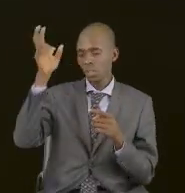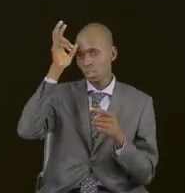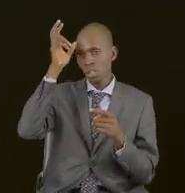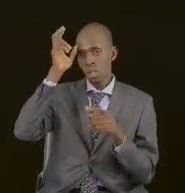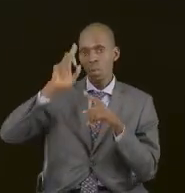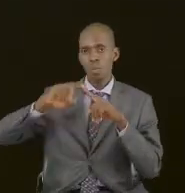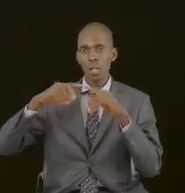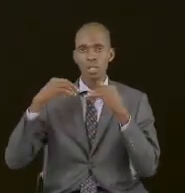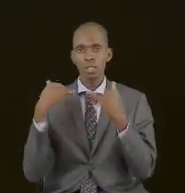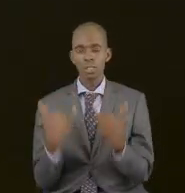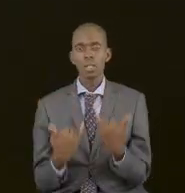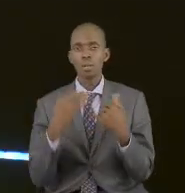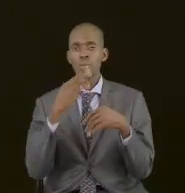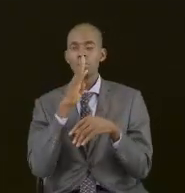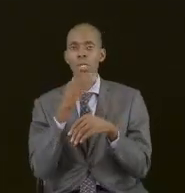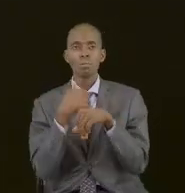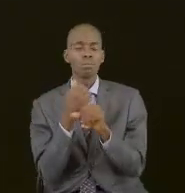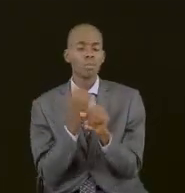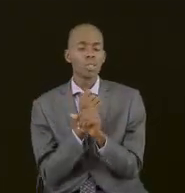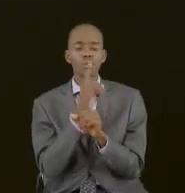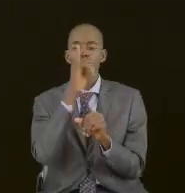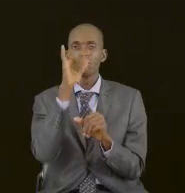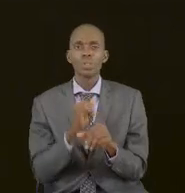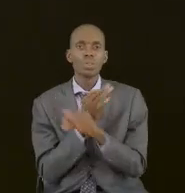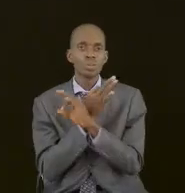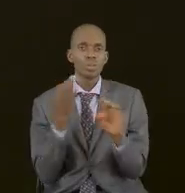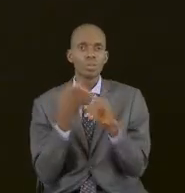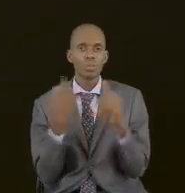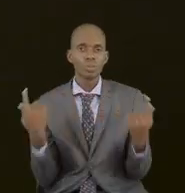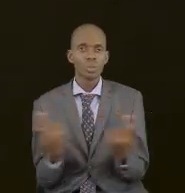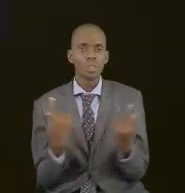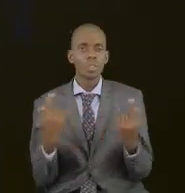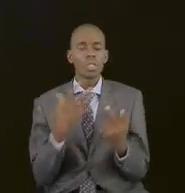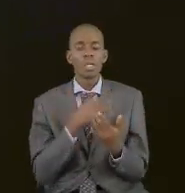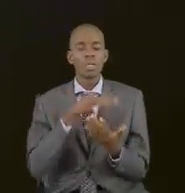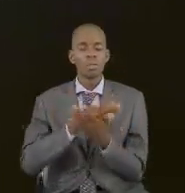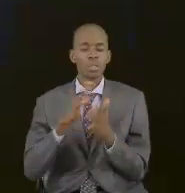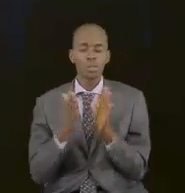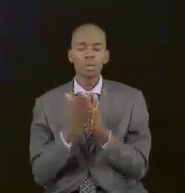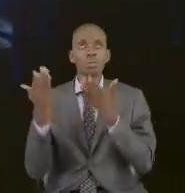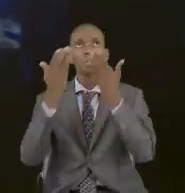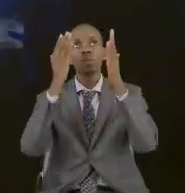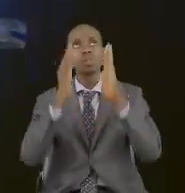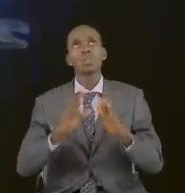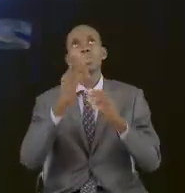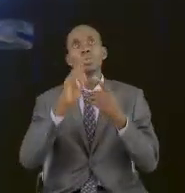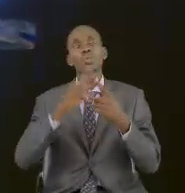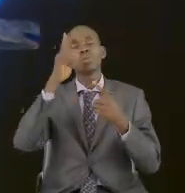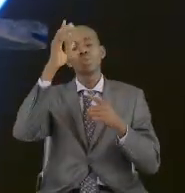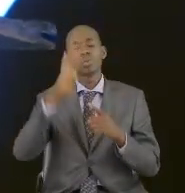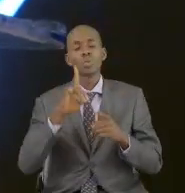made free from sin and become servants to God. Ye have your fruit